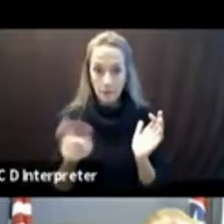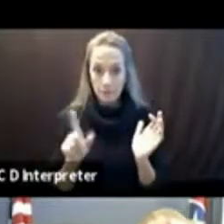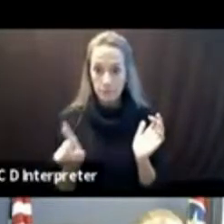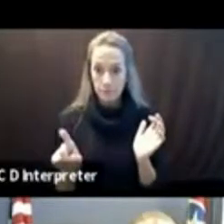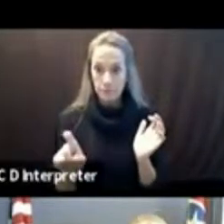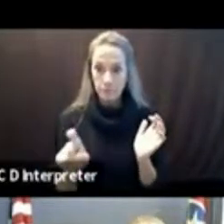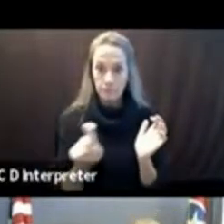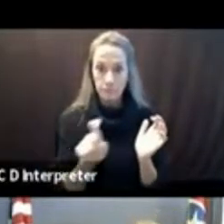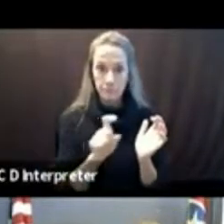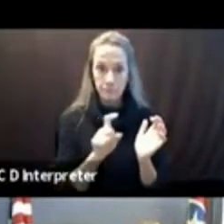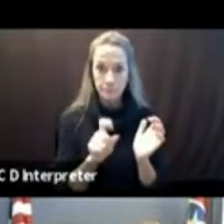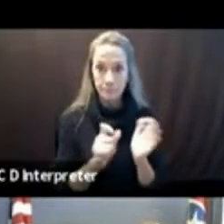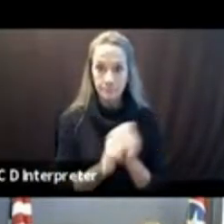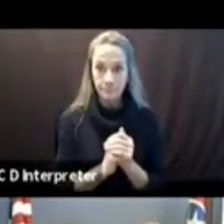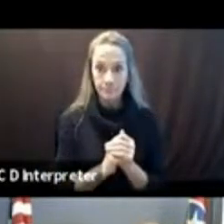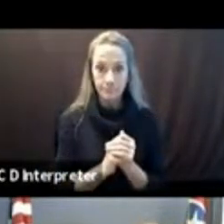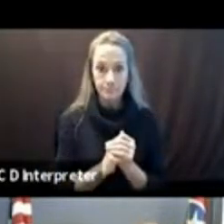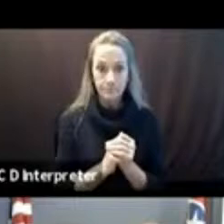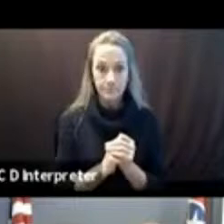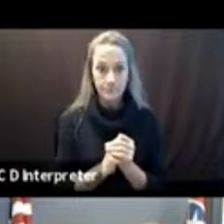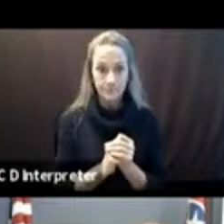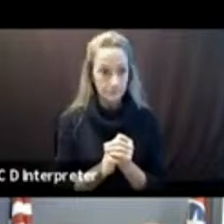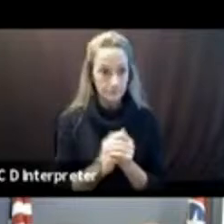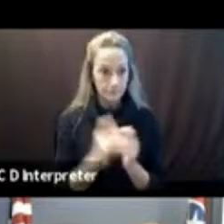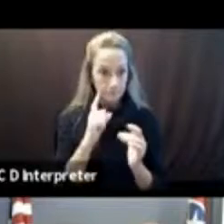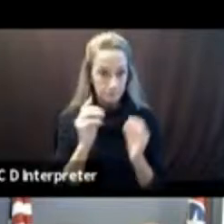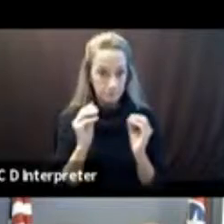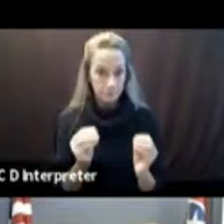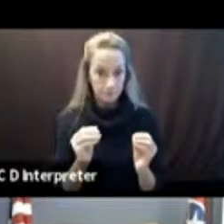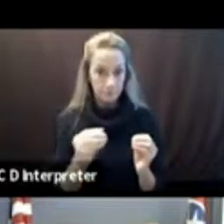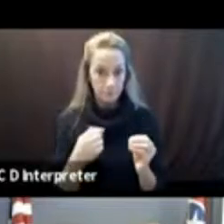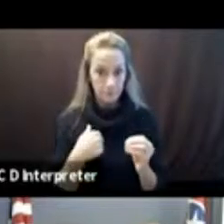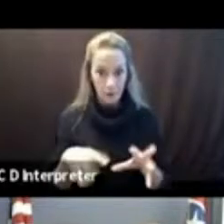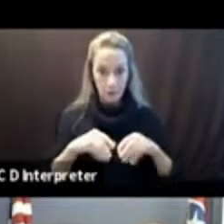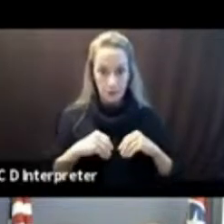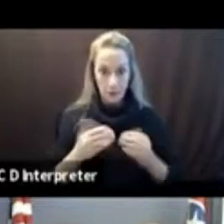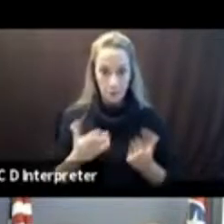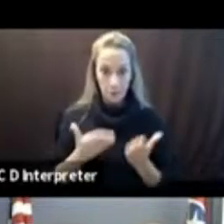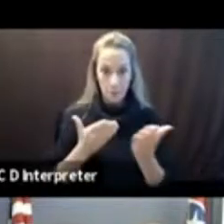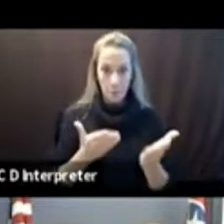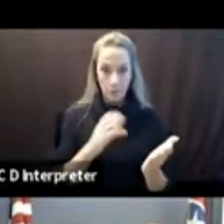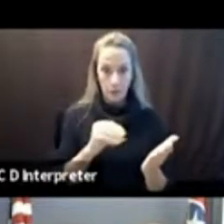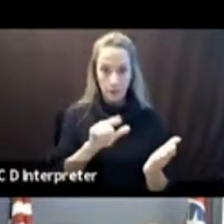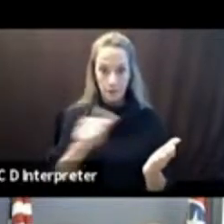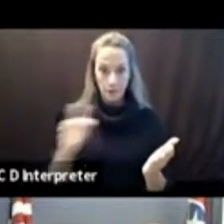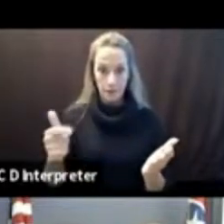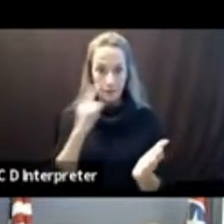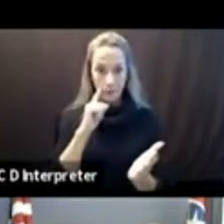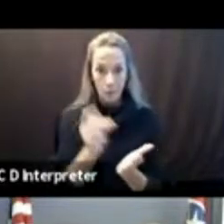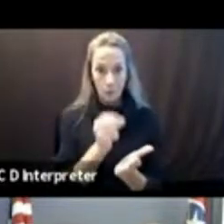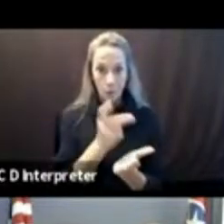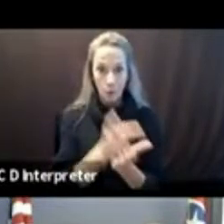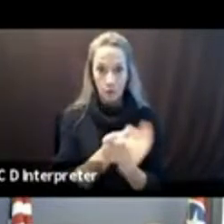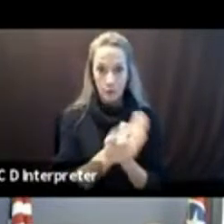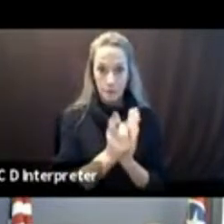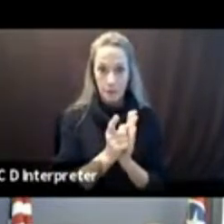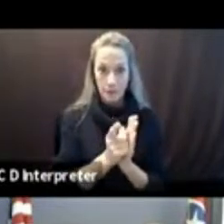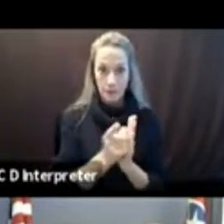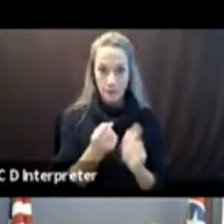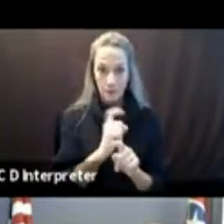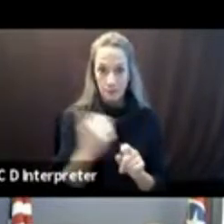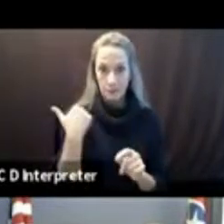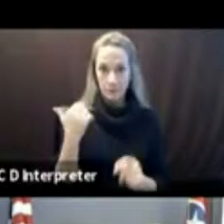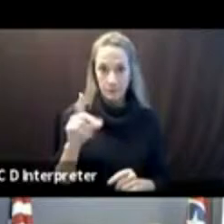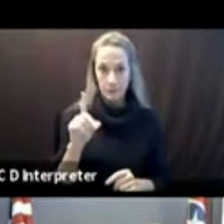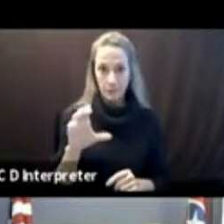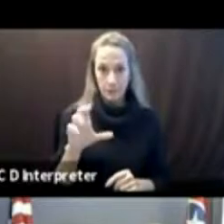the meeting? If there are none, I'll accept a motion and a second for approval of the minutes from December